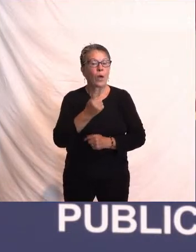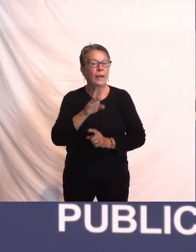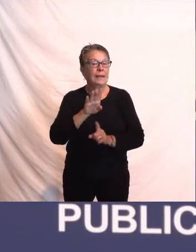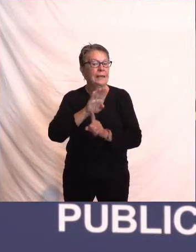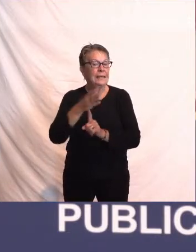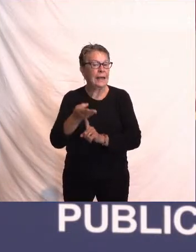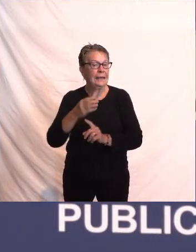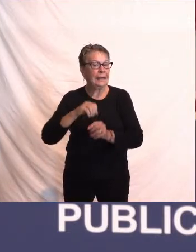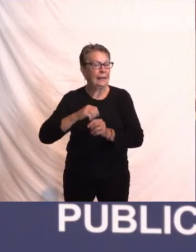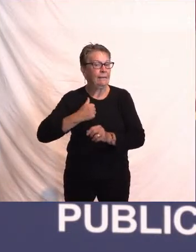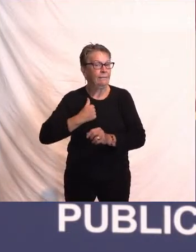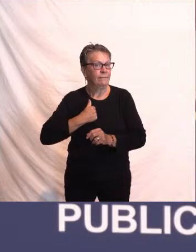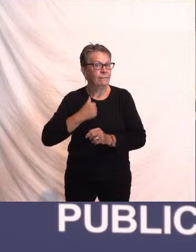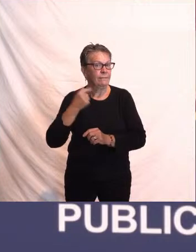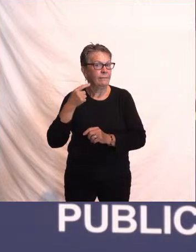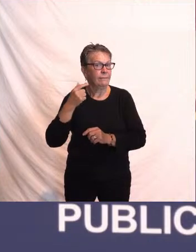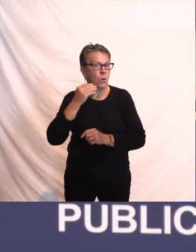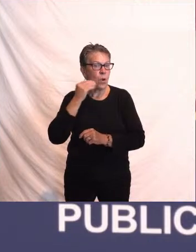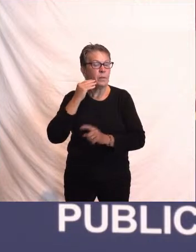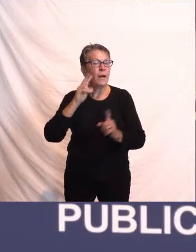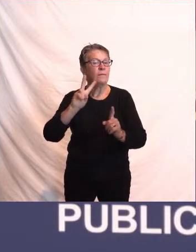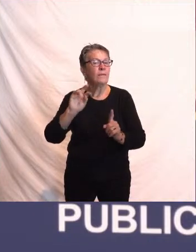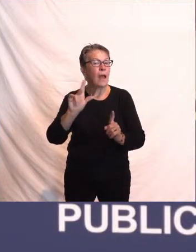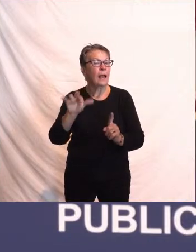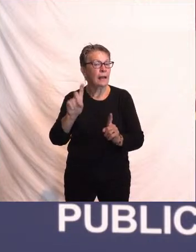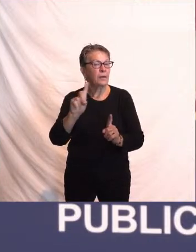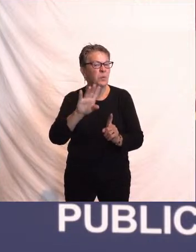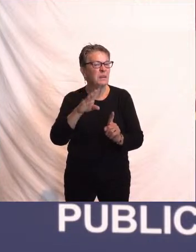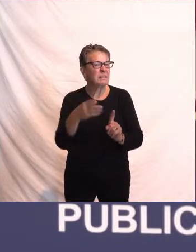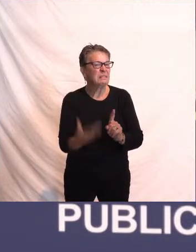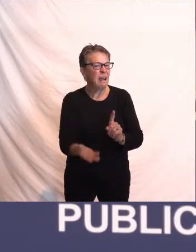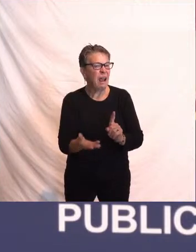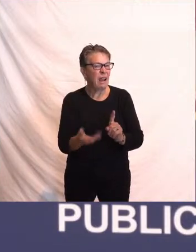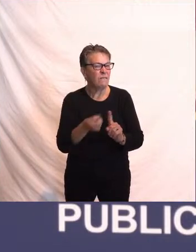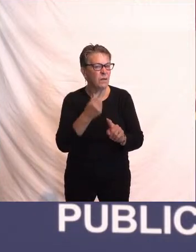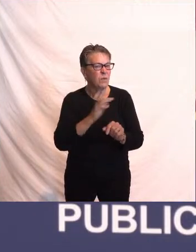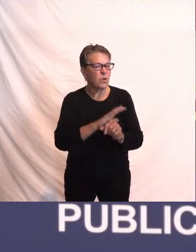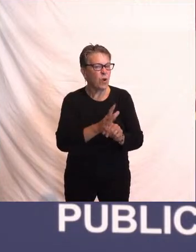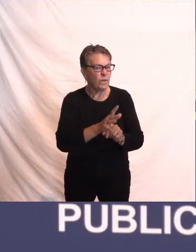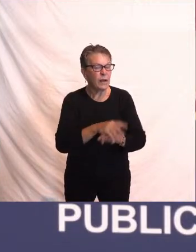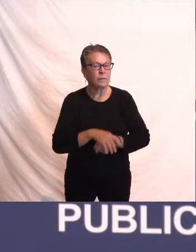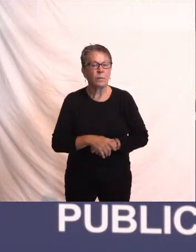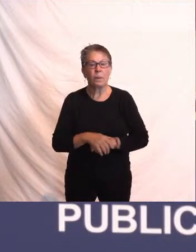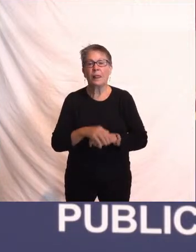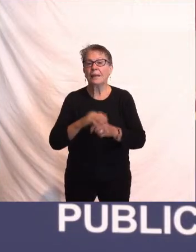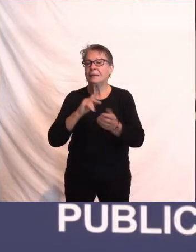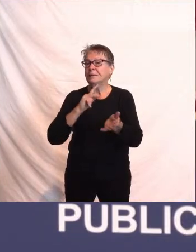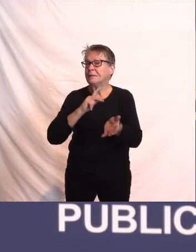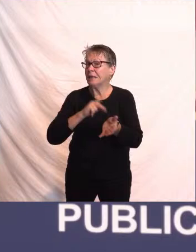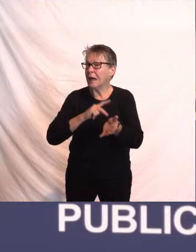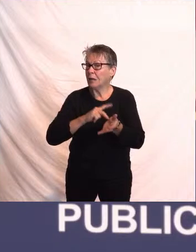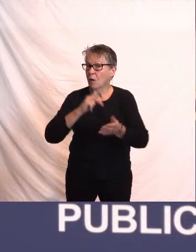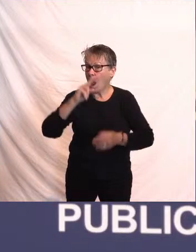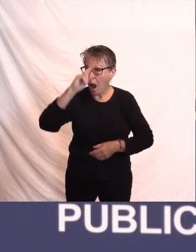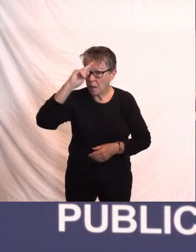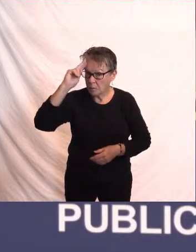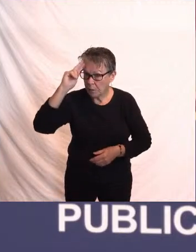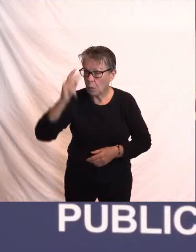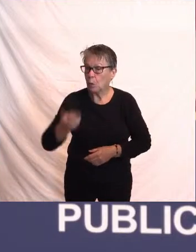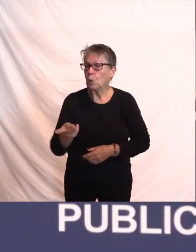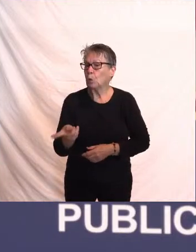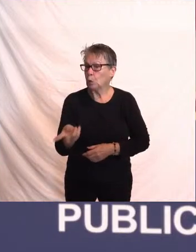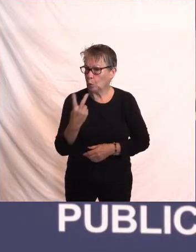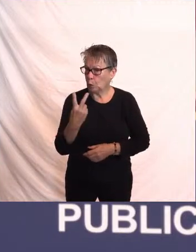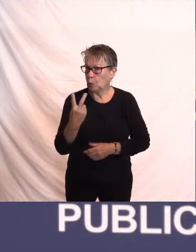Vineland. At the state psychiatric hospitals, there are 2 new cases among patients at Ancora. As